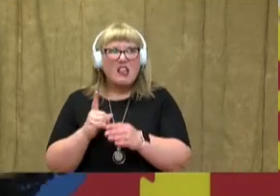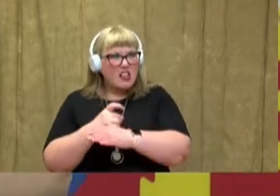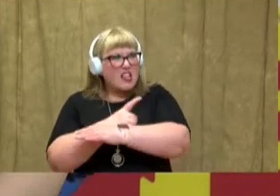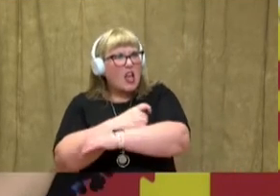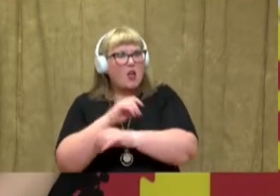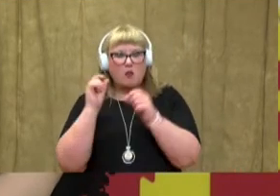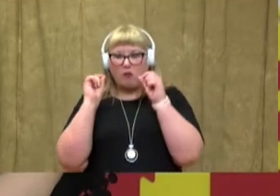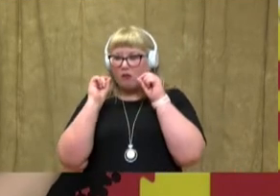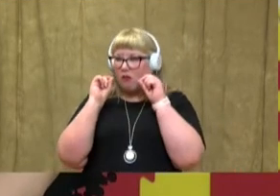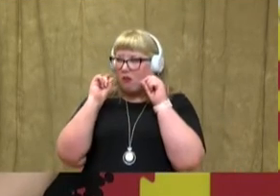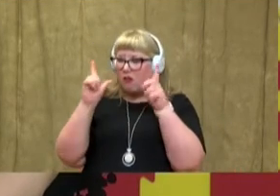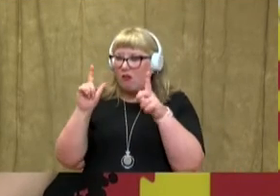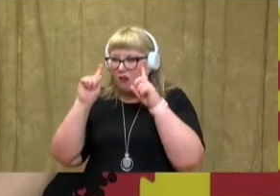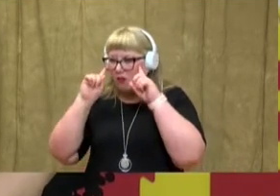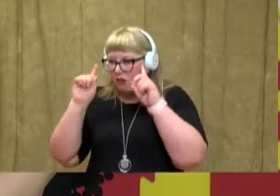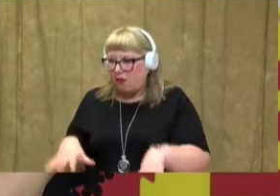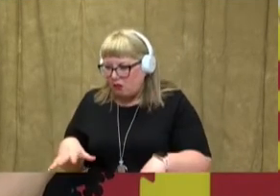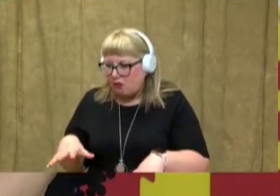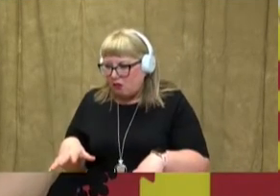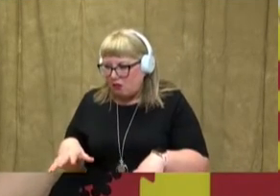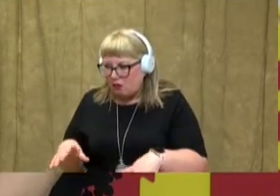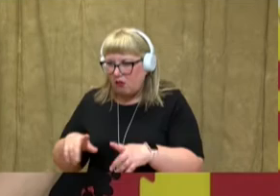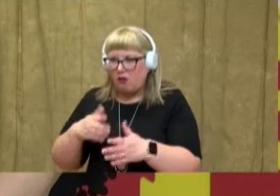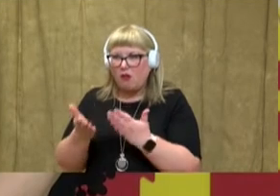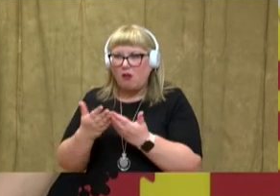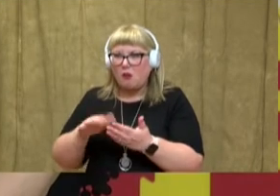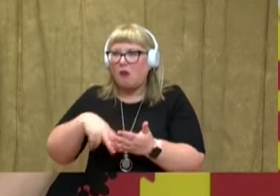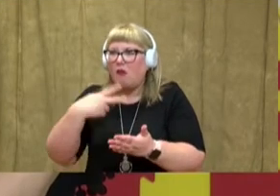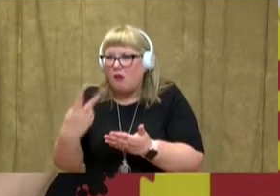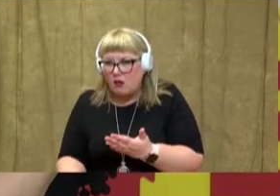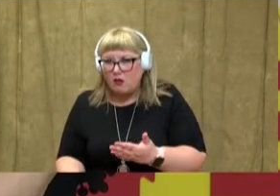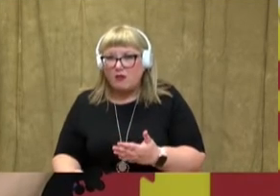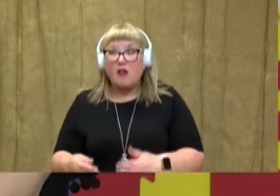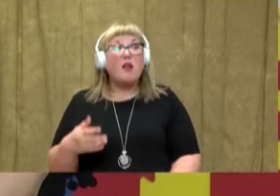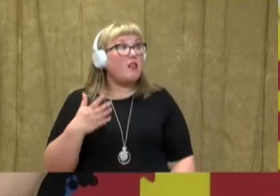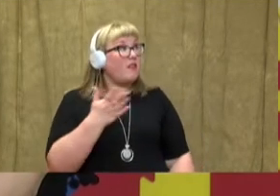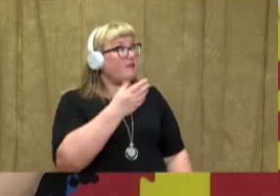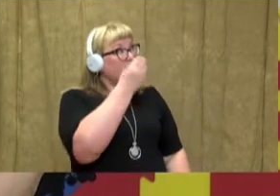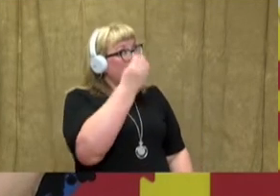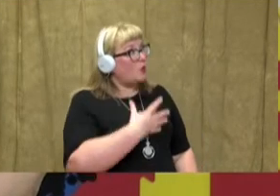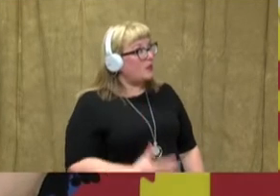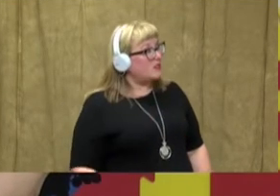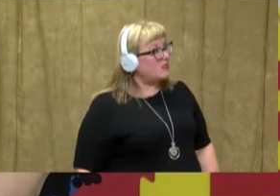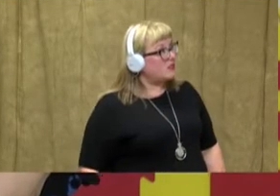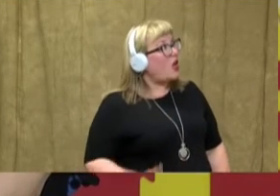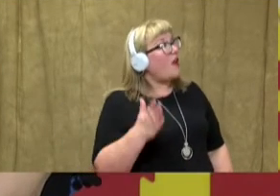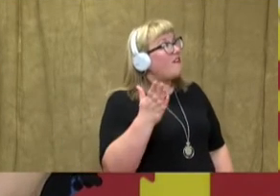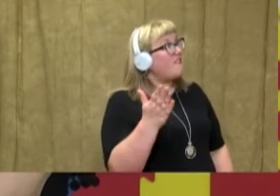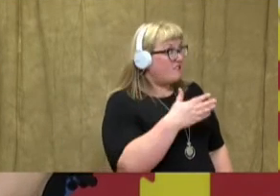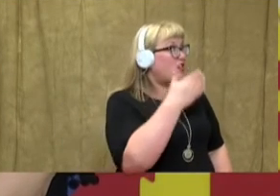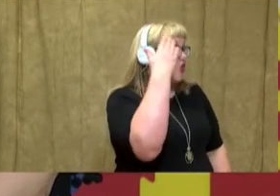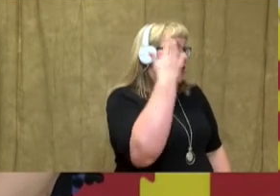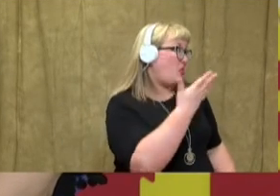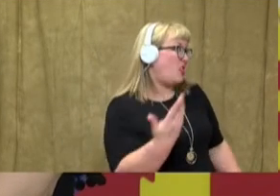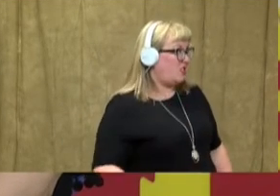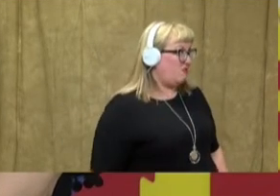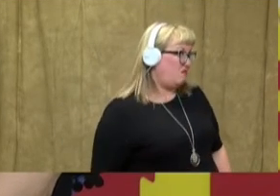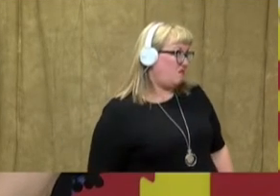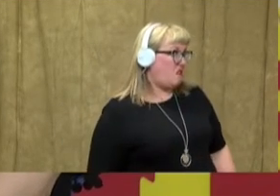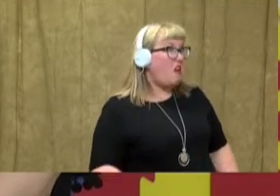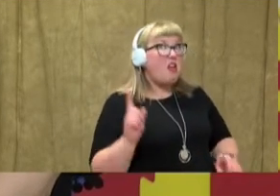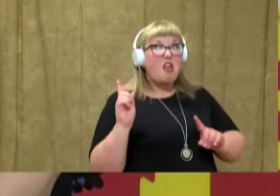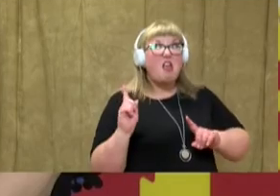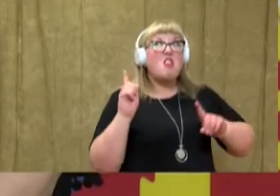almost fell into the pond. The fish said so, the pollywog told her. Fish know things. They go